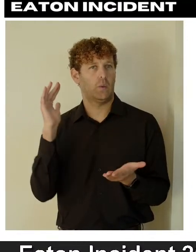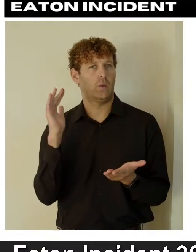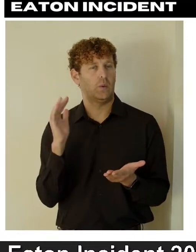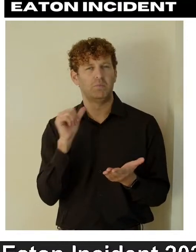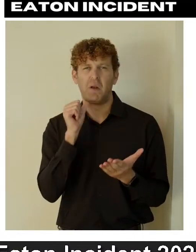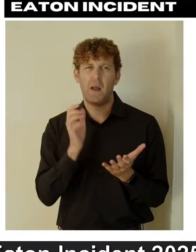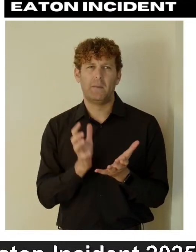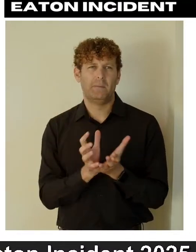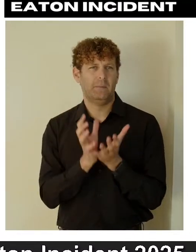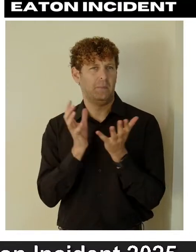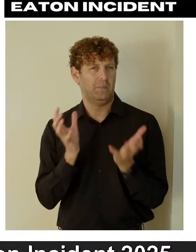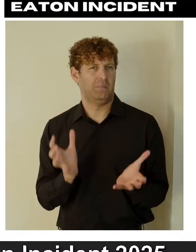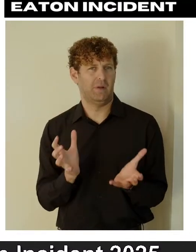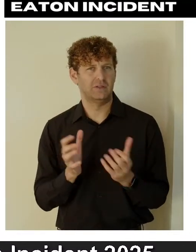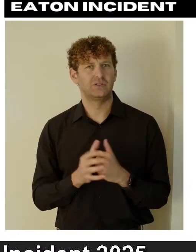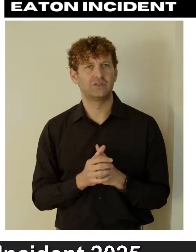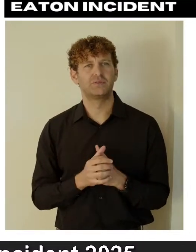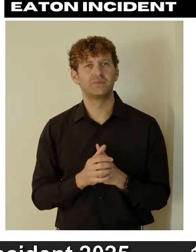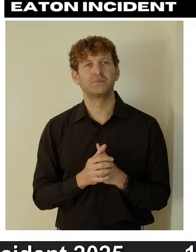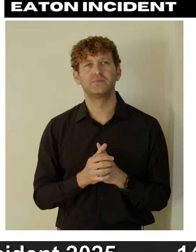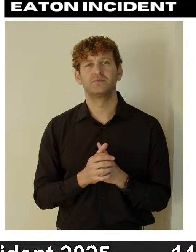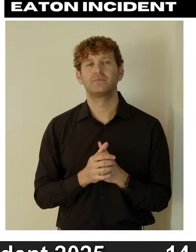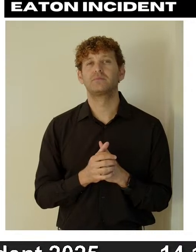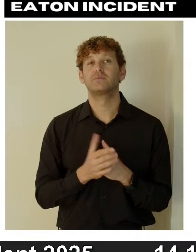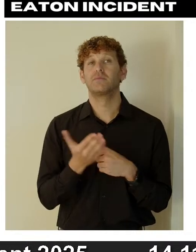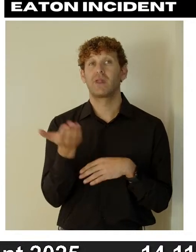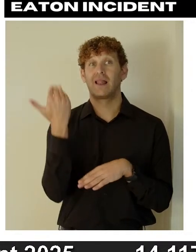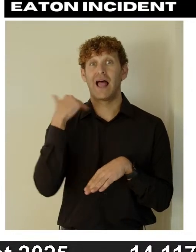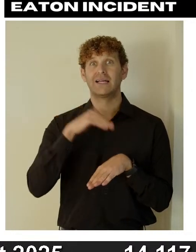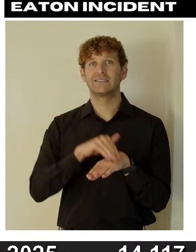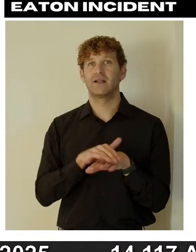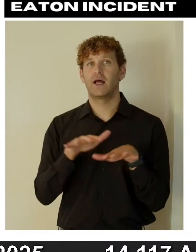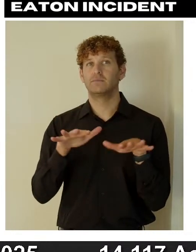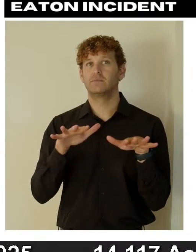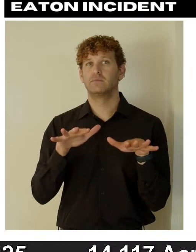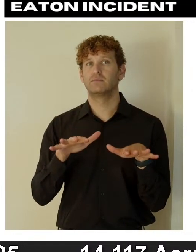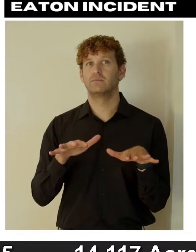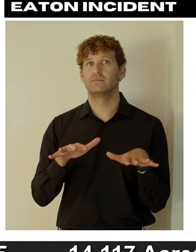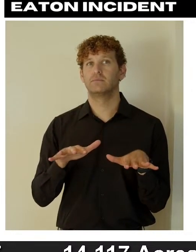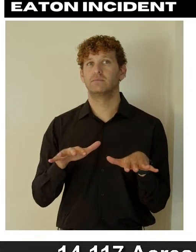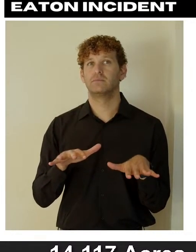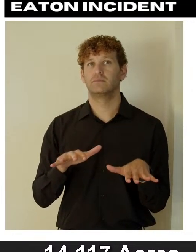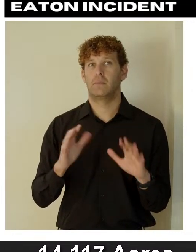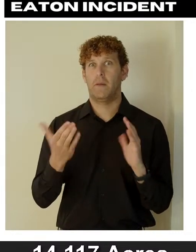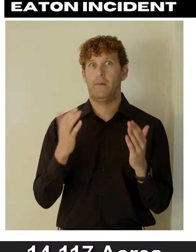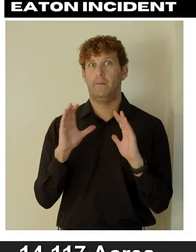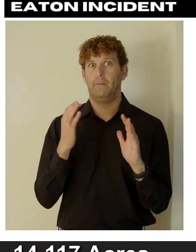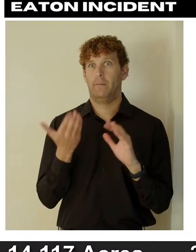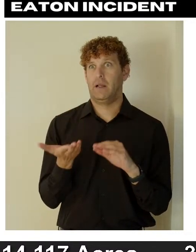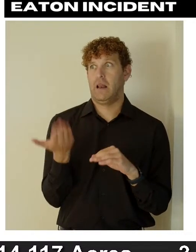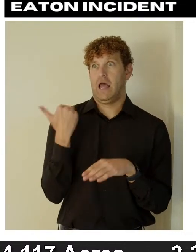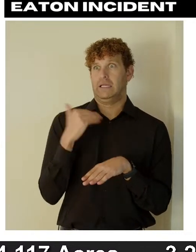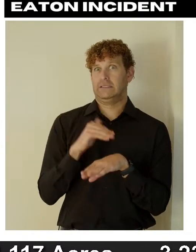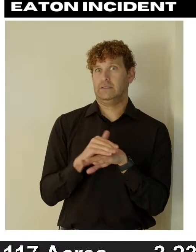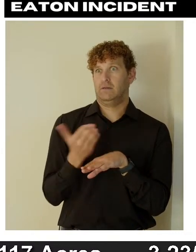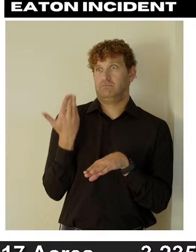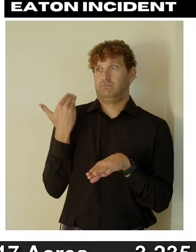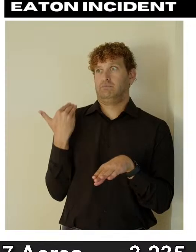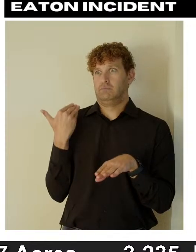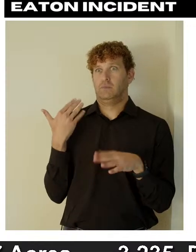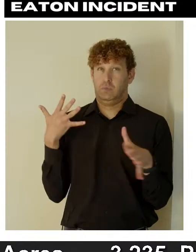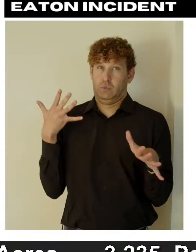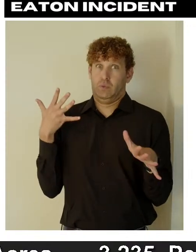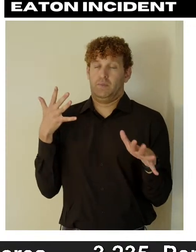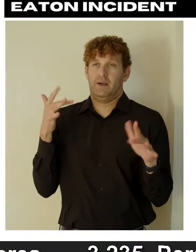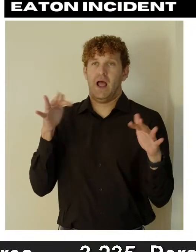And in fact, last night was actually ended up being calmer than some of the other nights we've had recently on the fire. So that's excellent news that that wind didn't